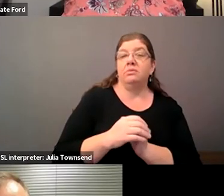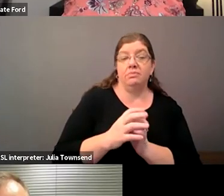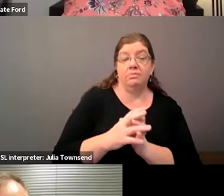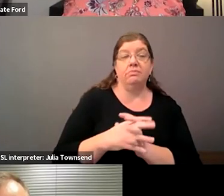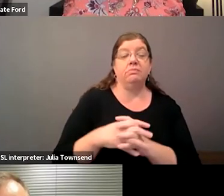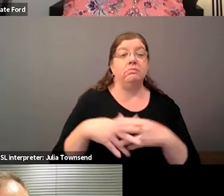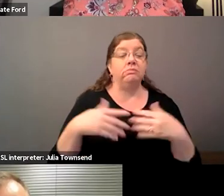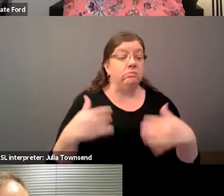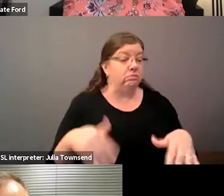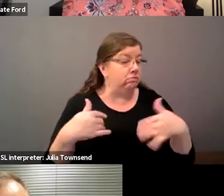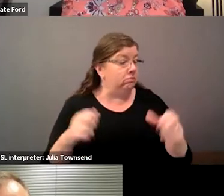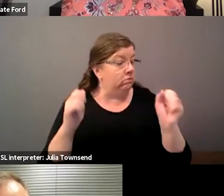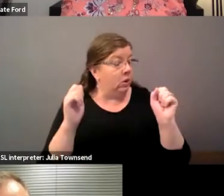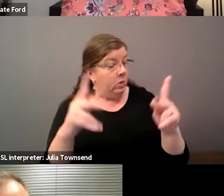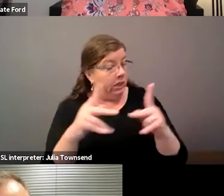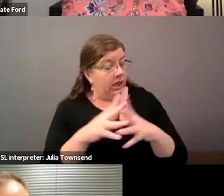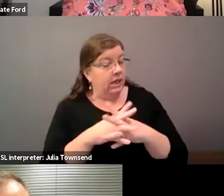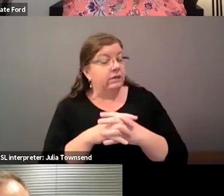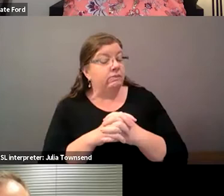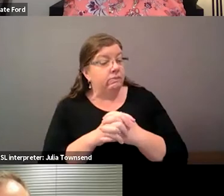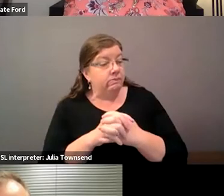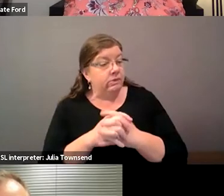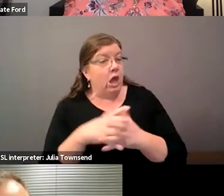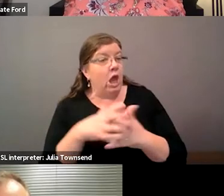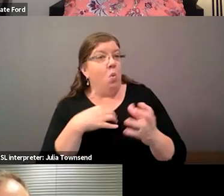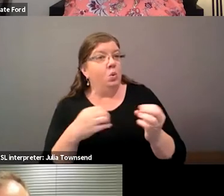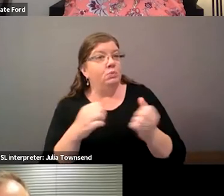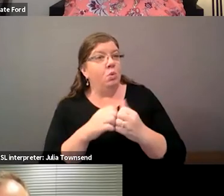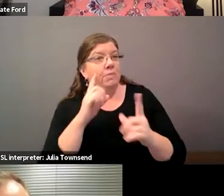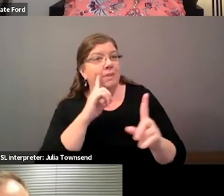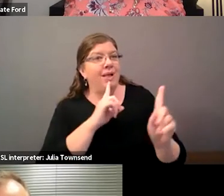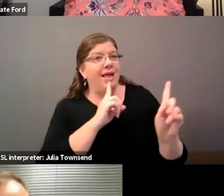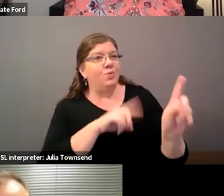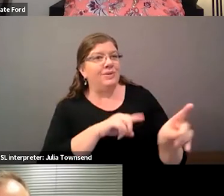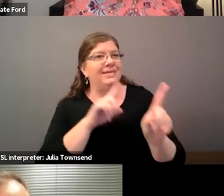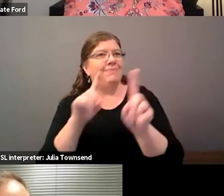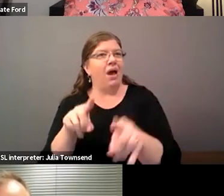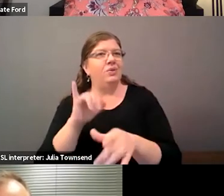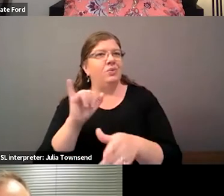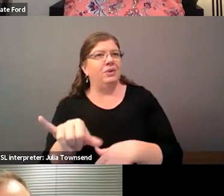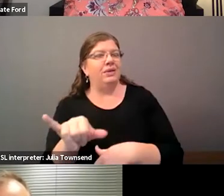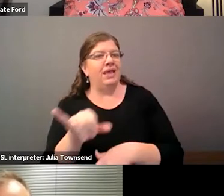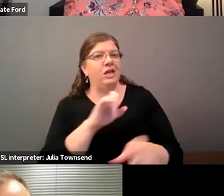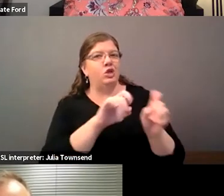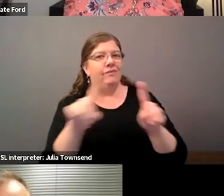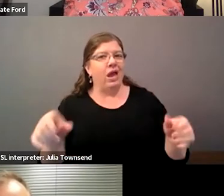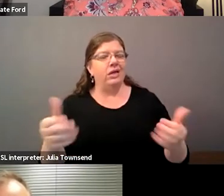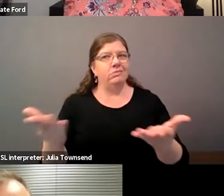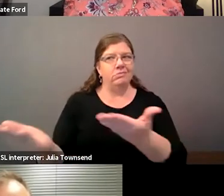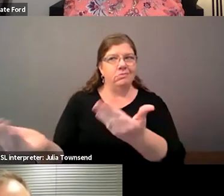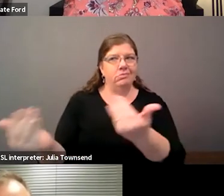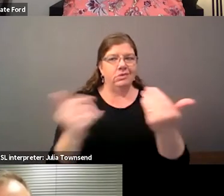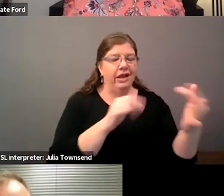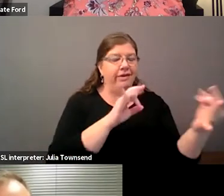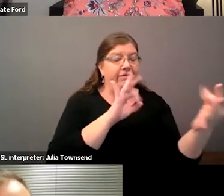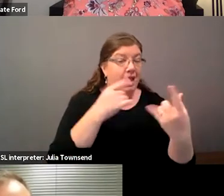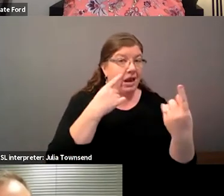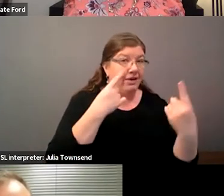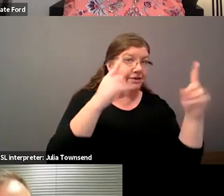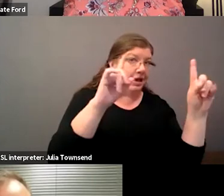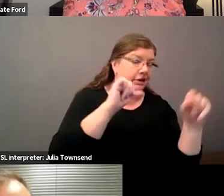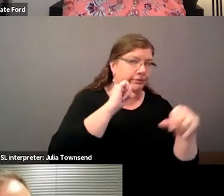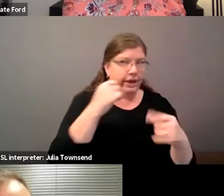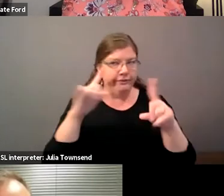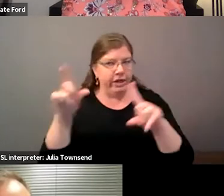okay i just wish more had responded so that we could get some feedback about how effective they are um i